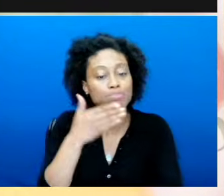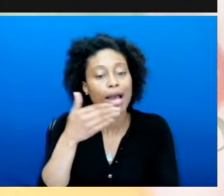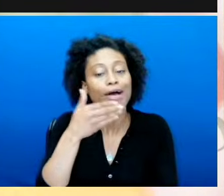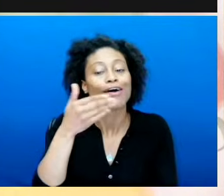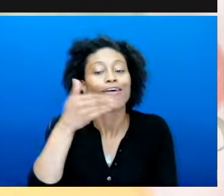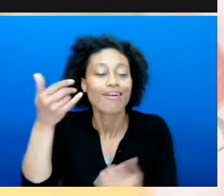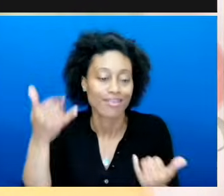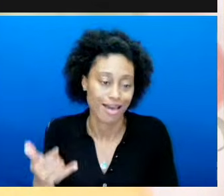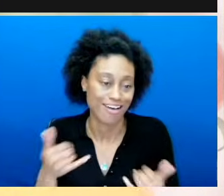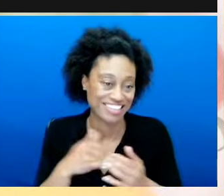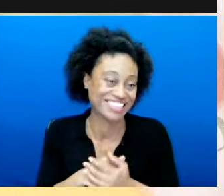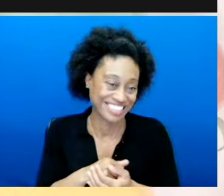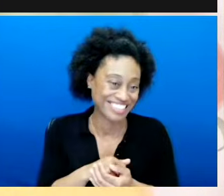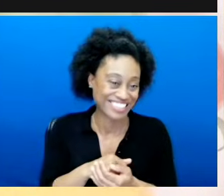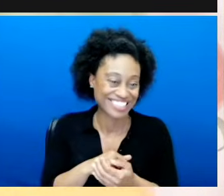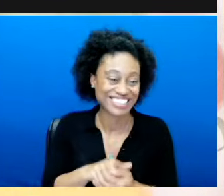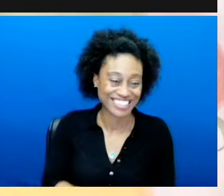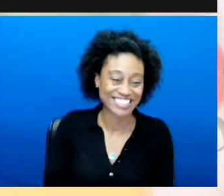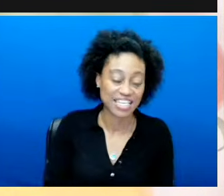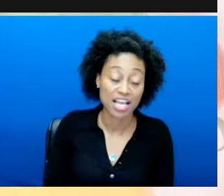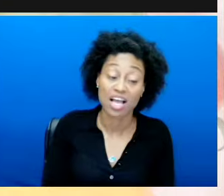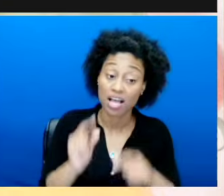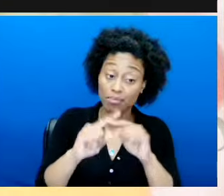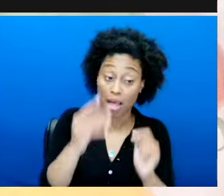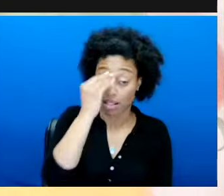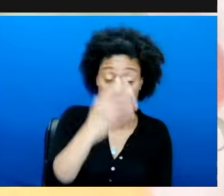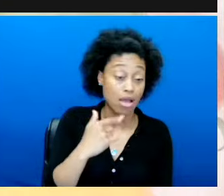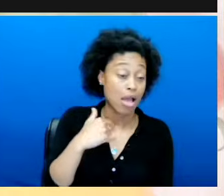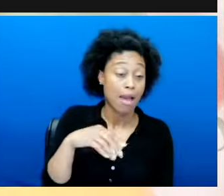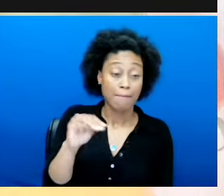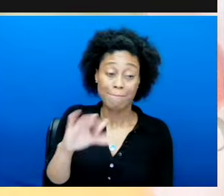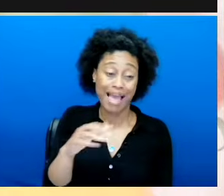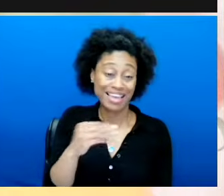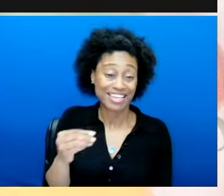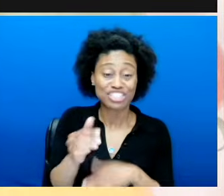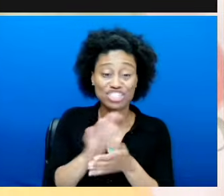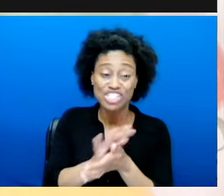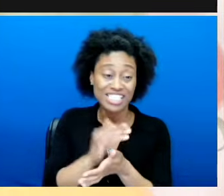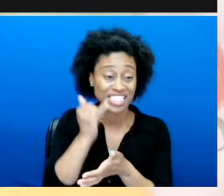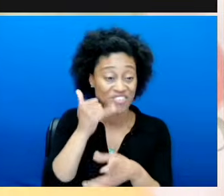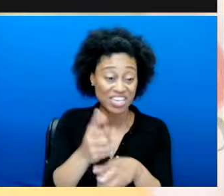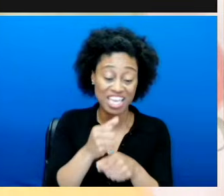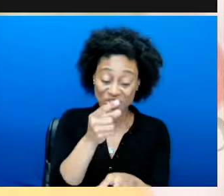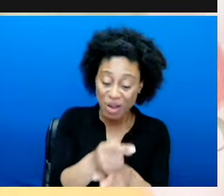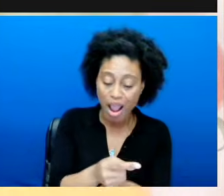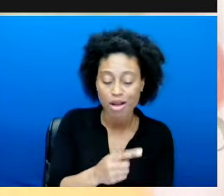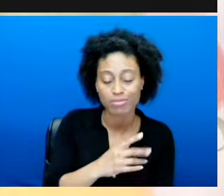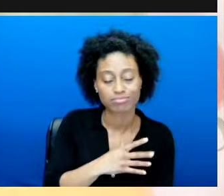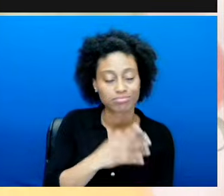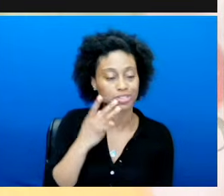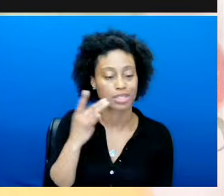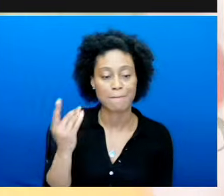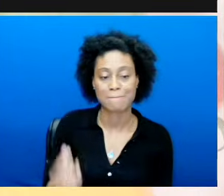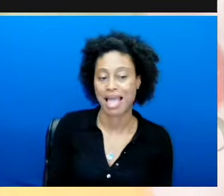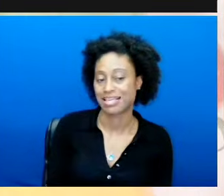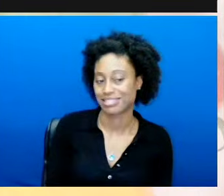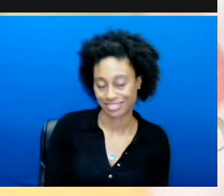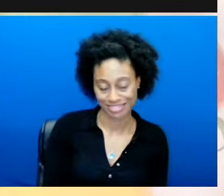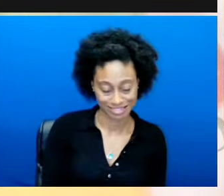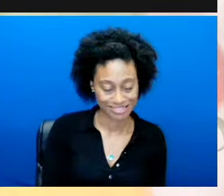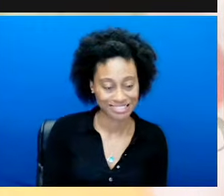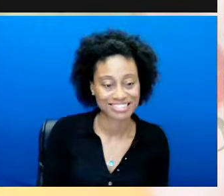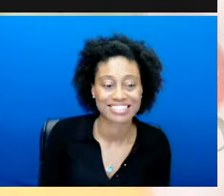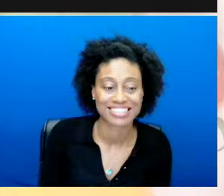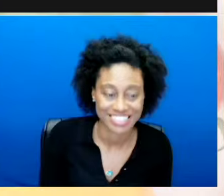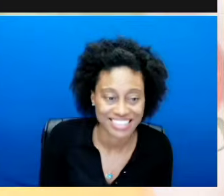So but mac and cheese, when you get it right, it's amazing. Mm-hmm. So Absolutely. yeah,